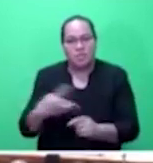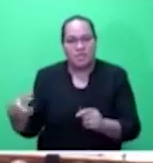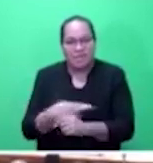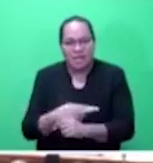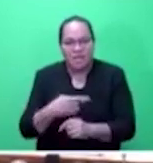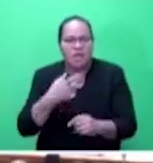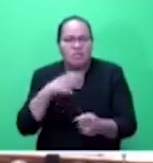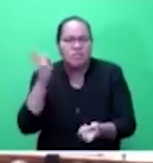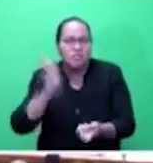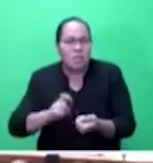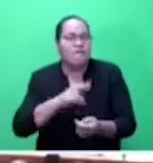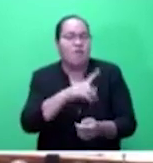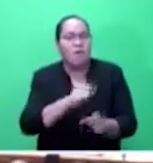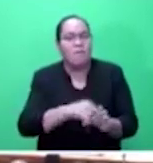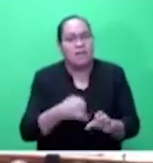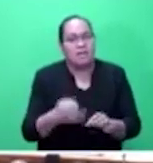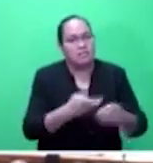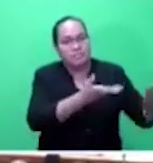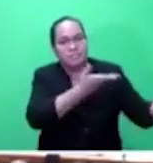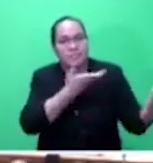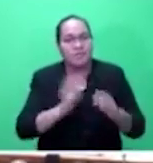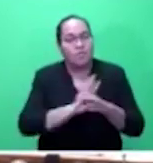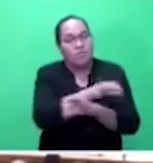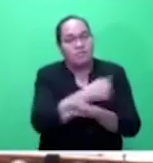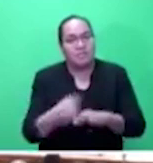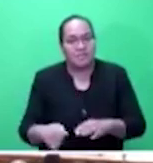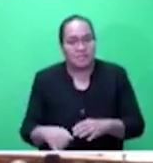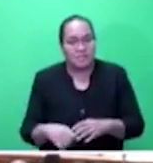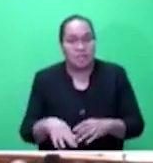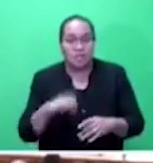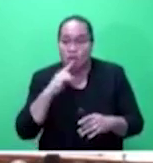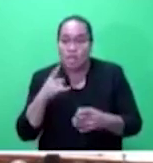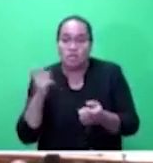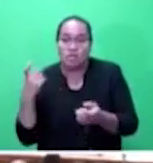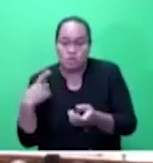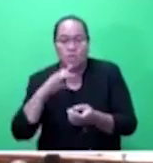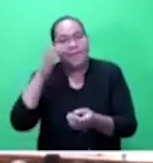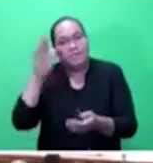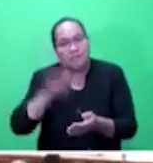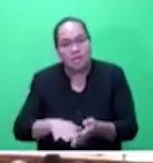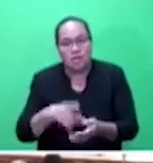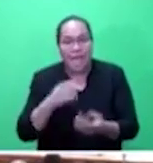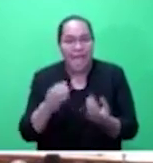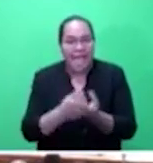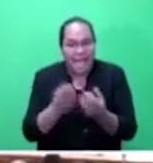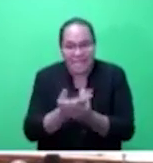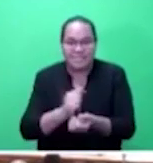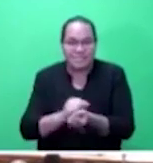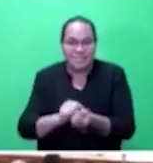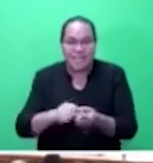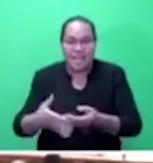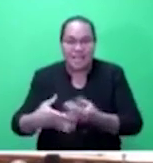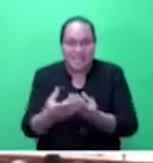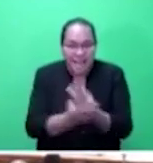medical supplies. The following items will see the fiscal duty reduced to 0%: hand sanitizers, antibacterial hand wash, gloves,